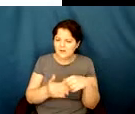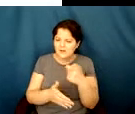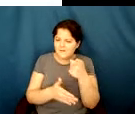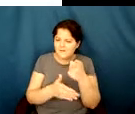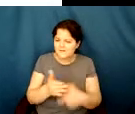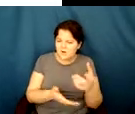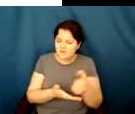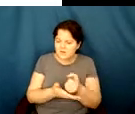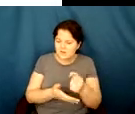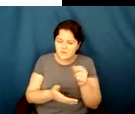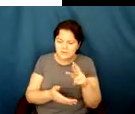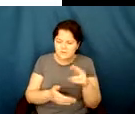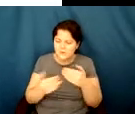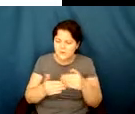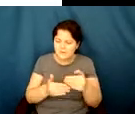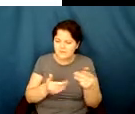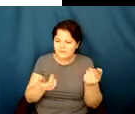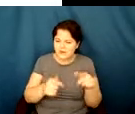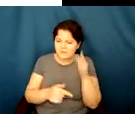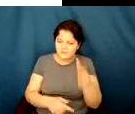Thanks.